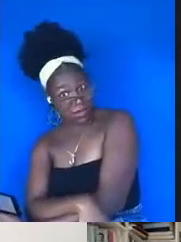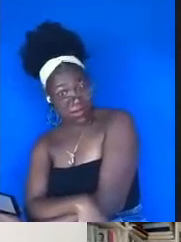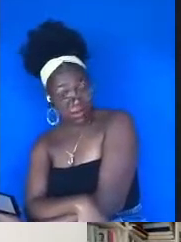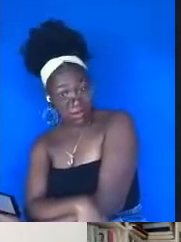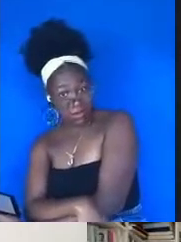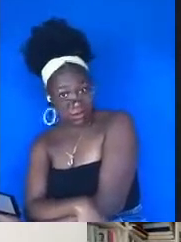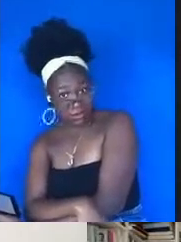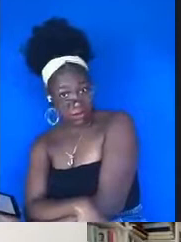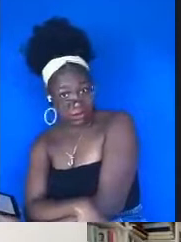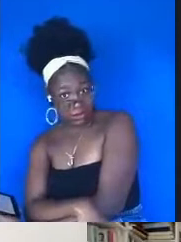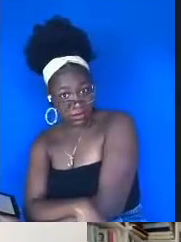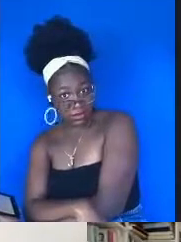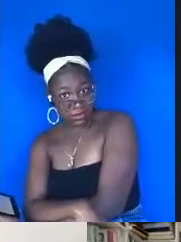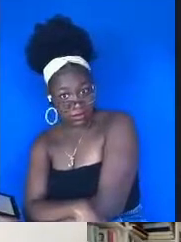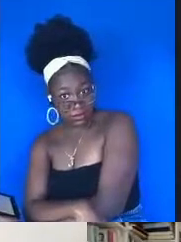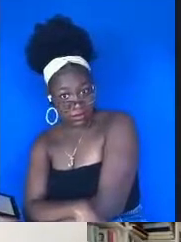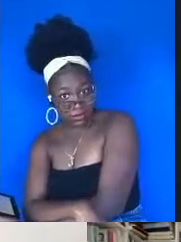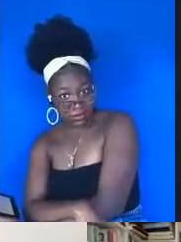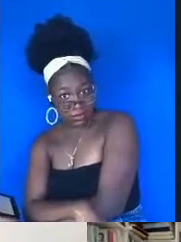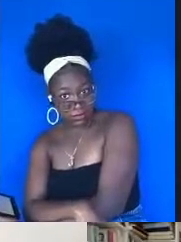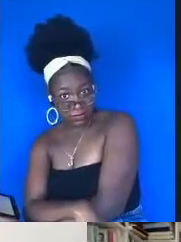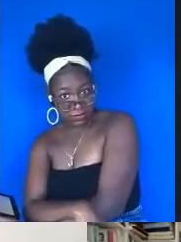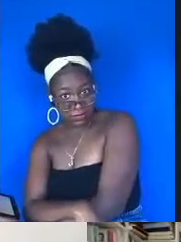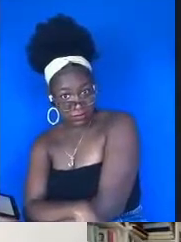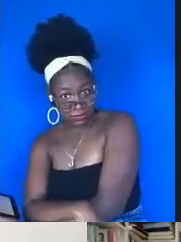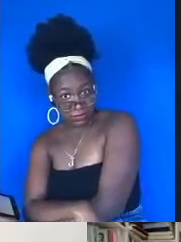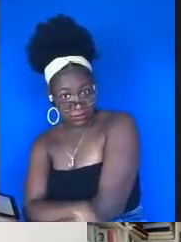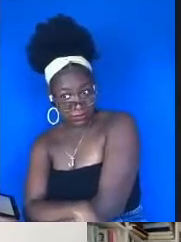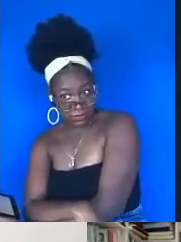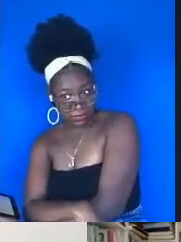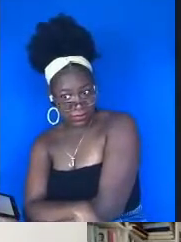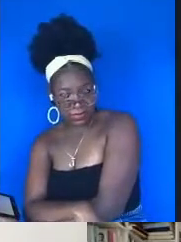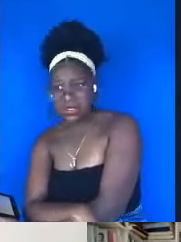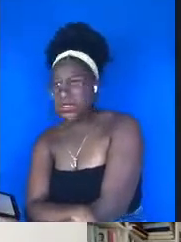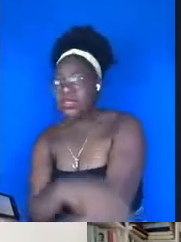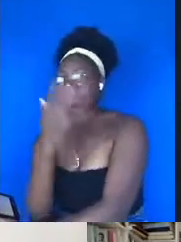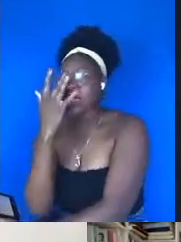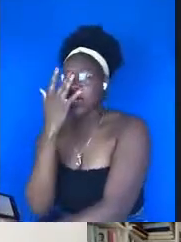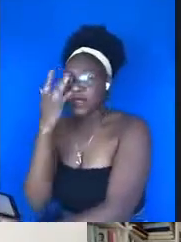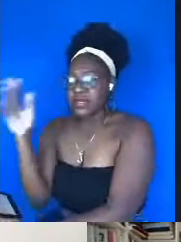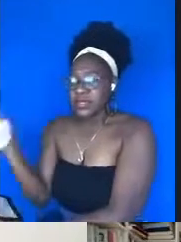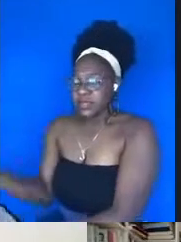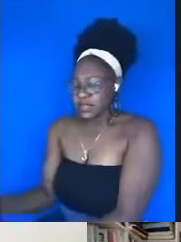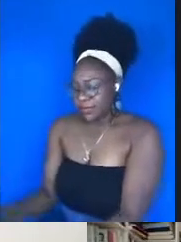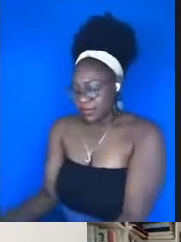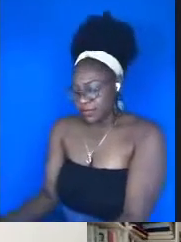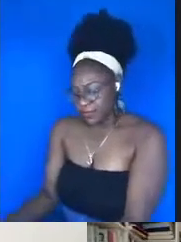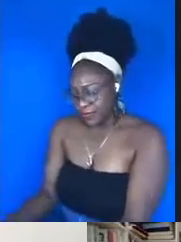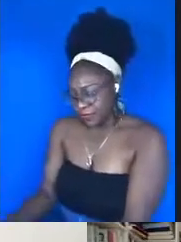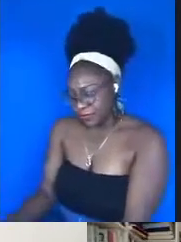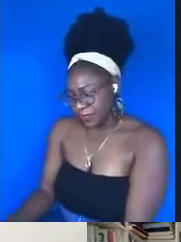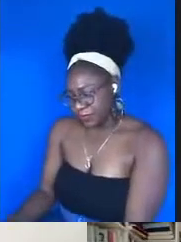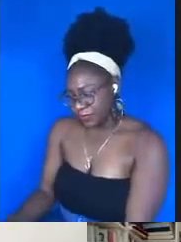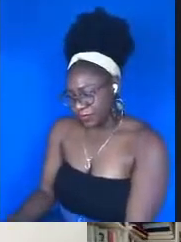Her husband sailed to Aleppo, captain of the tiger, but in a sieve I'll follow his sail, and like a horny